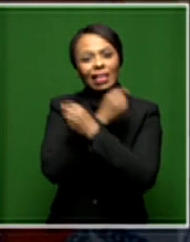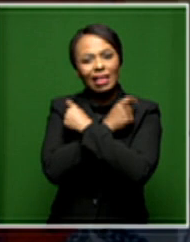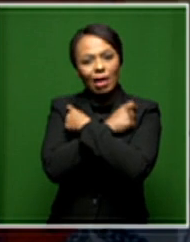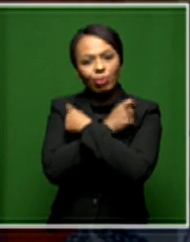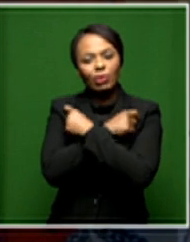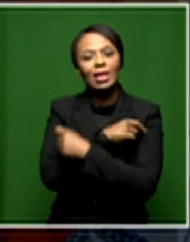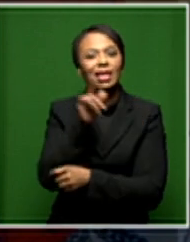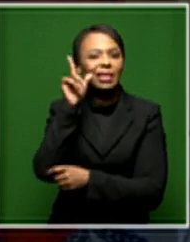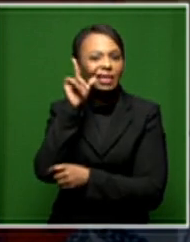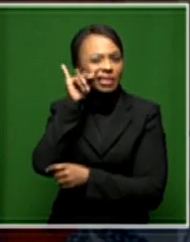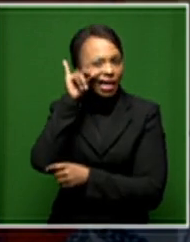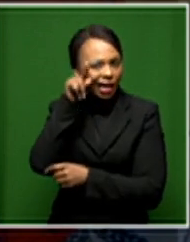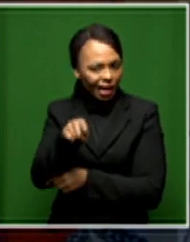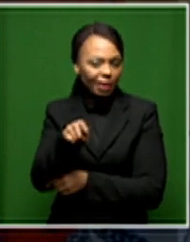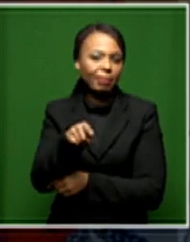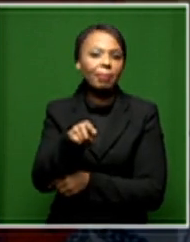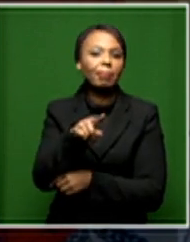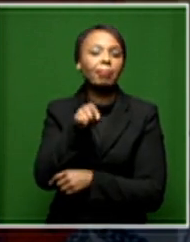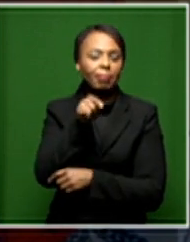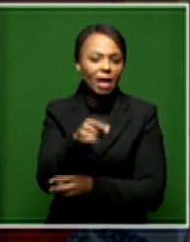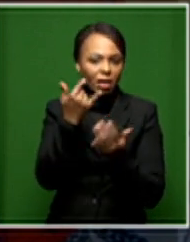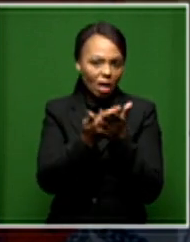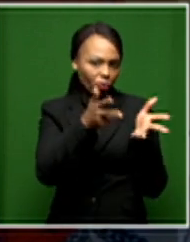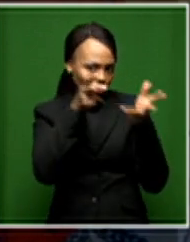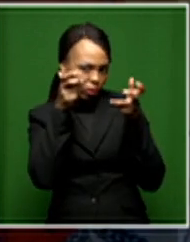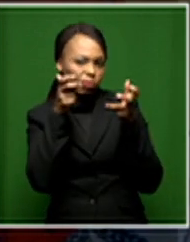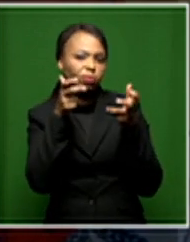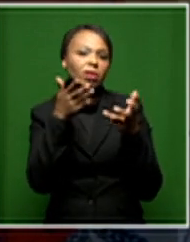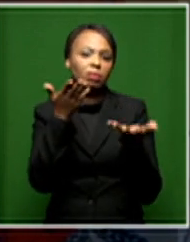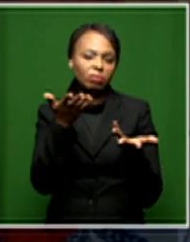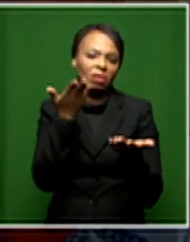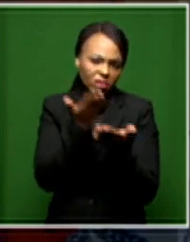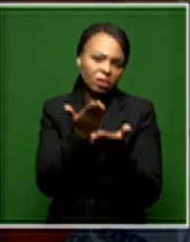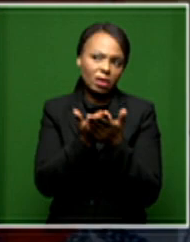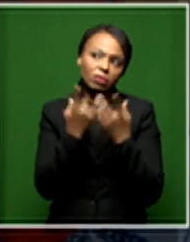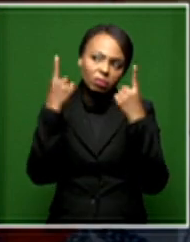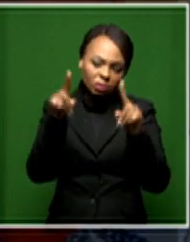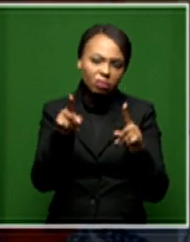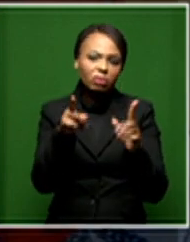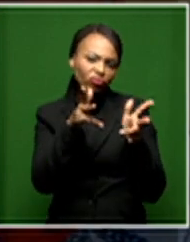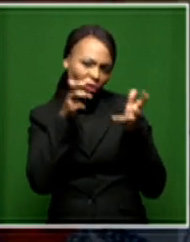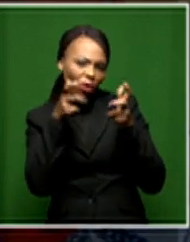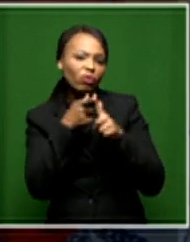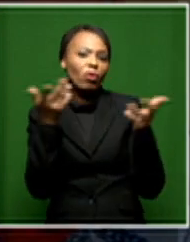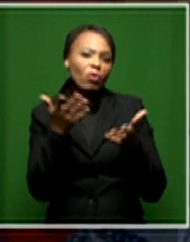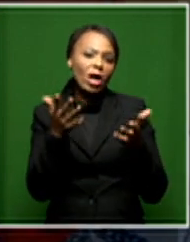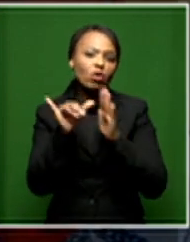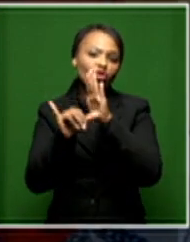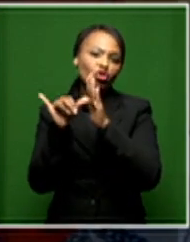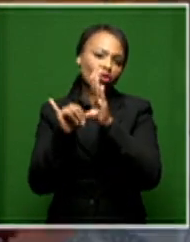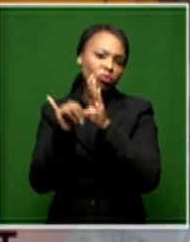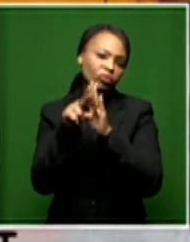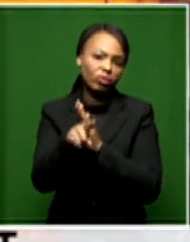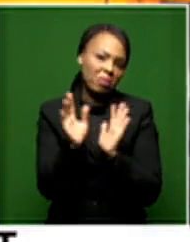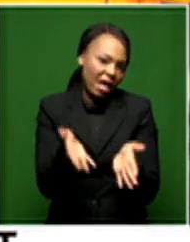the Inanda Club. But we would love to have all our viewers go and watch this match on the YouTube channel. How